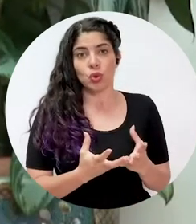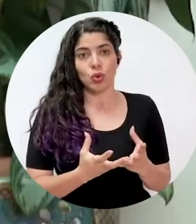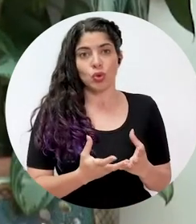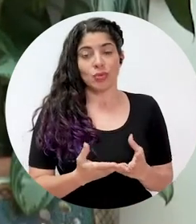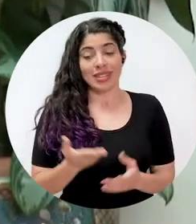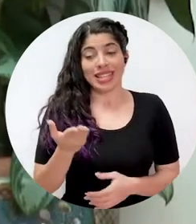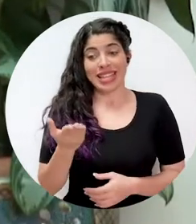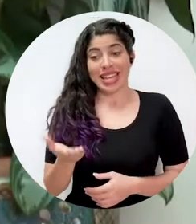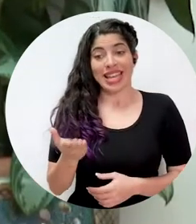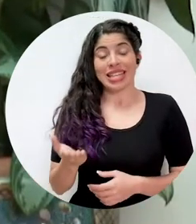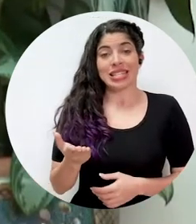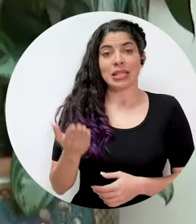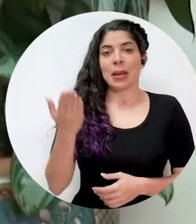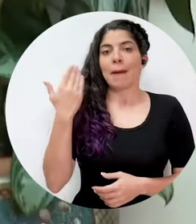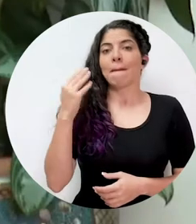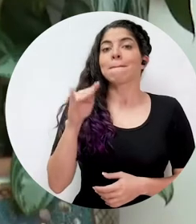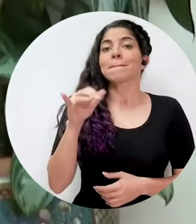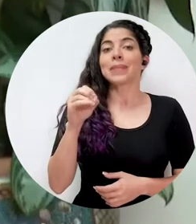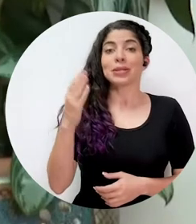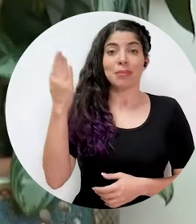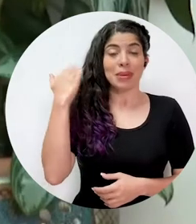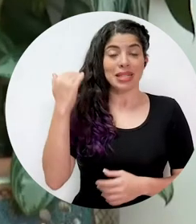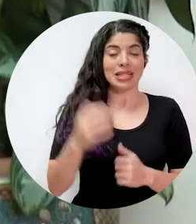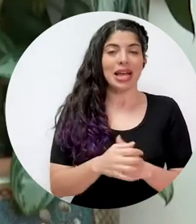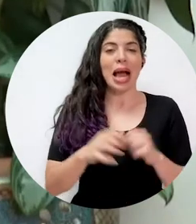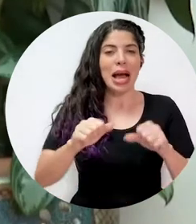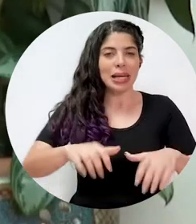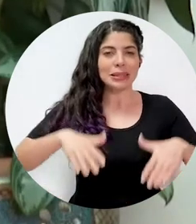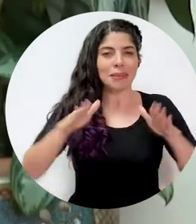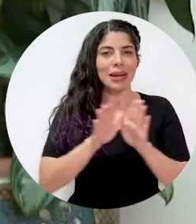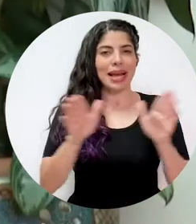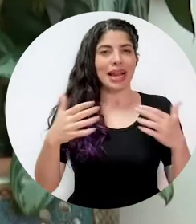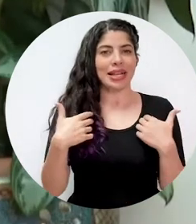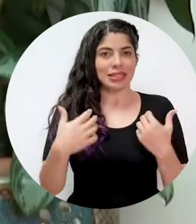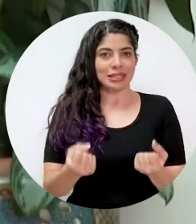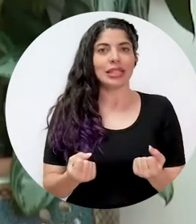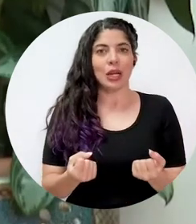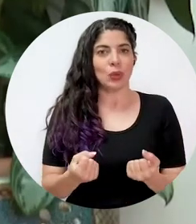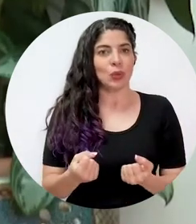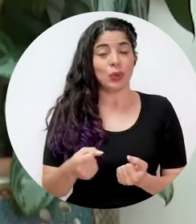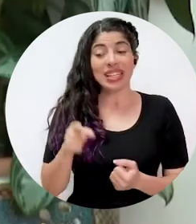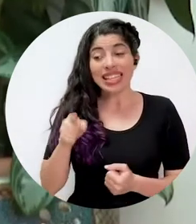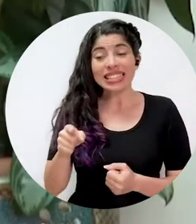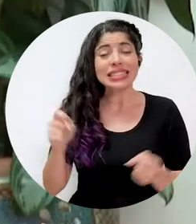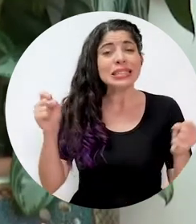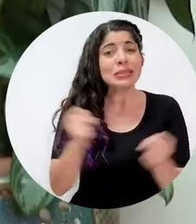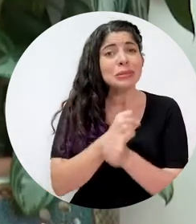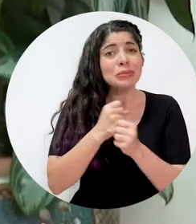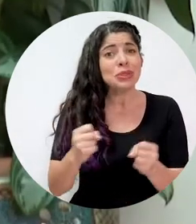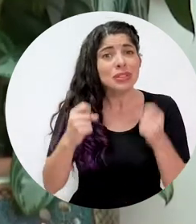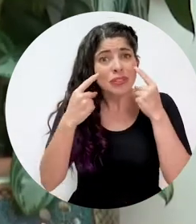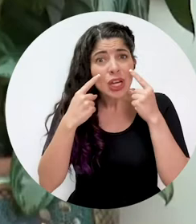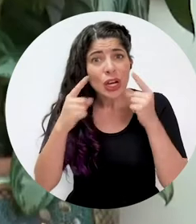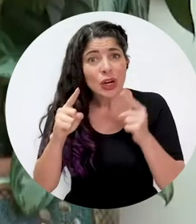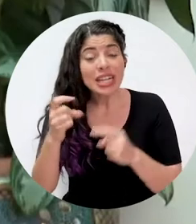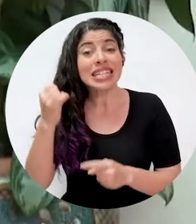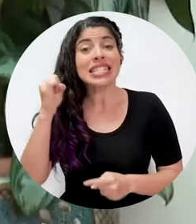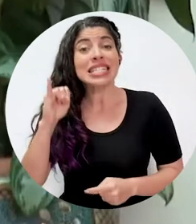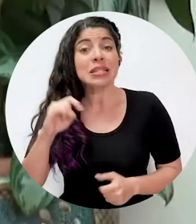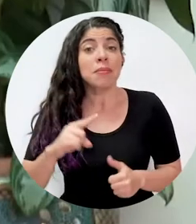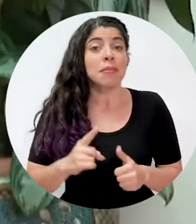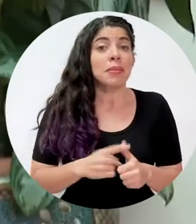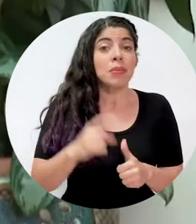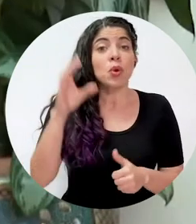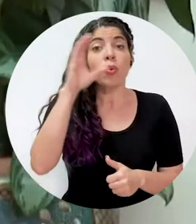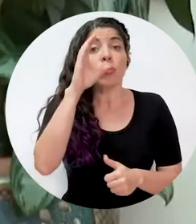This was adopted last May by the World Health Assembly. This will not be achieved if we cannot